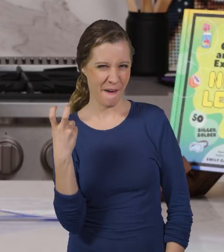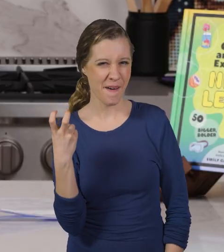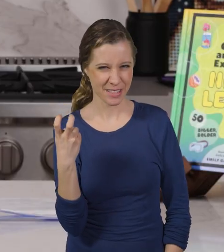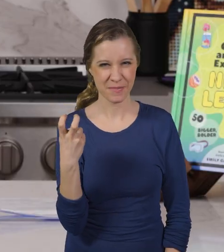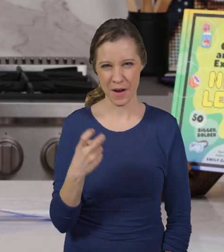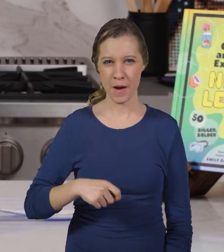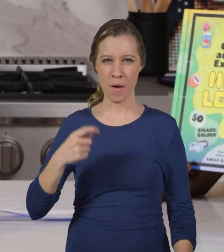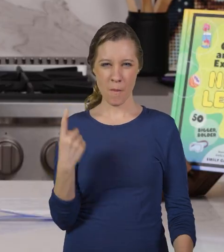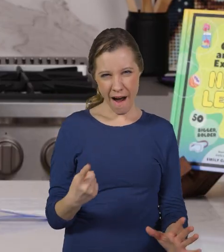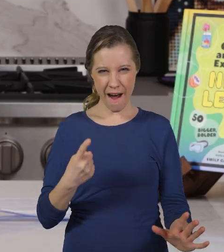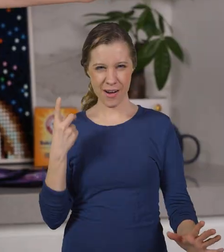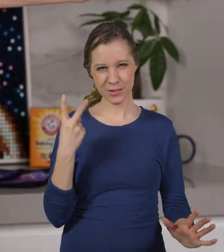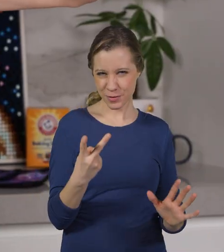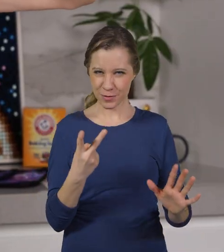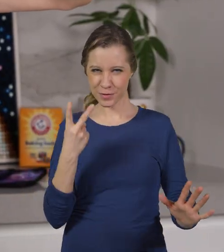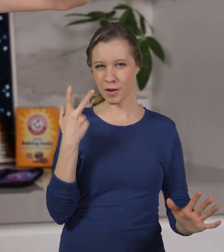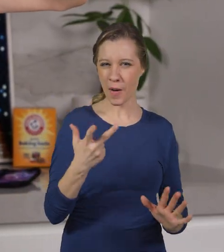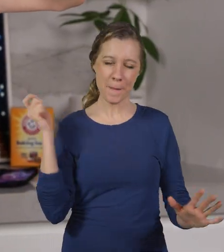Okay, 2 more.